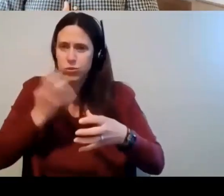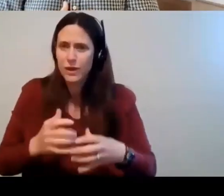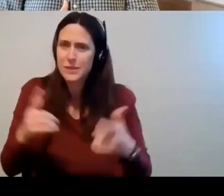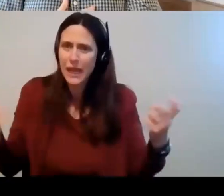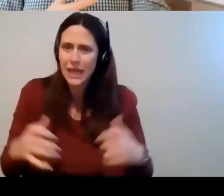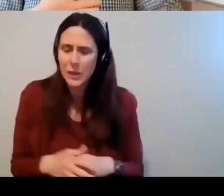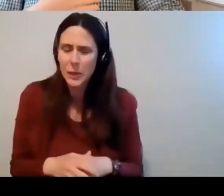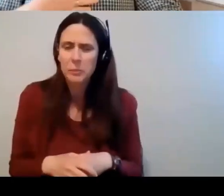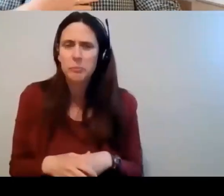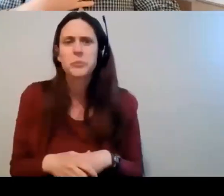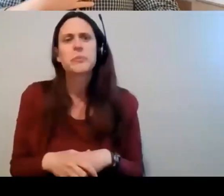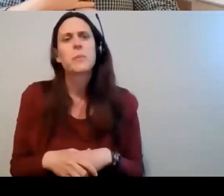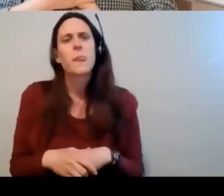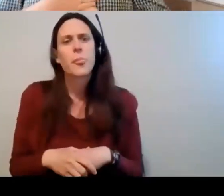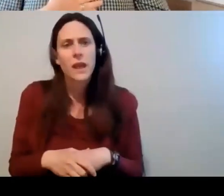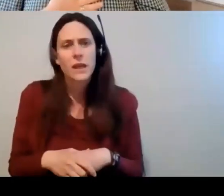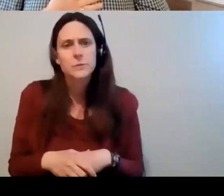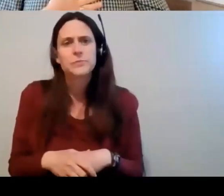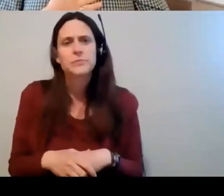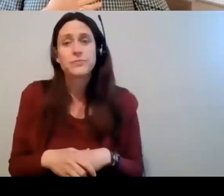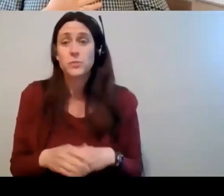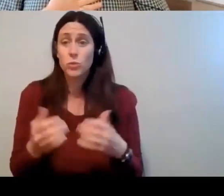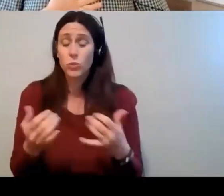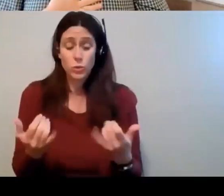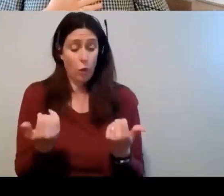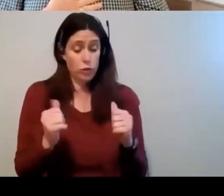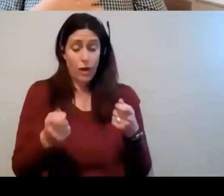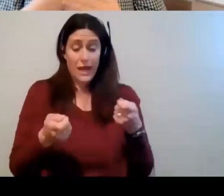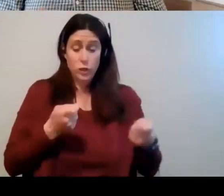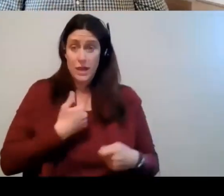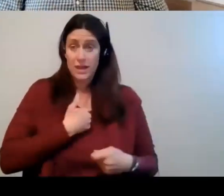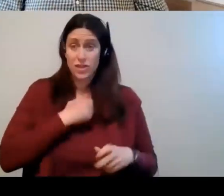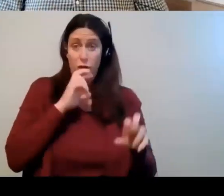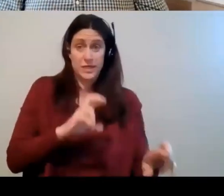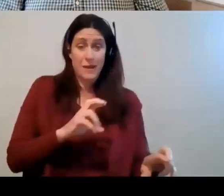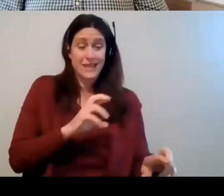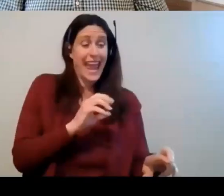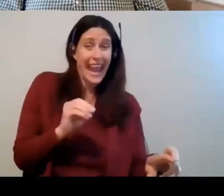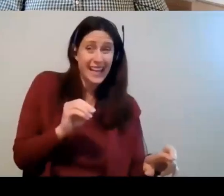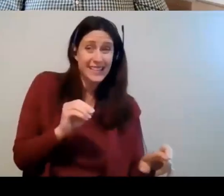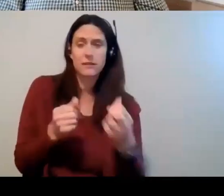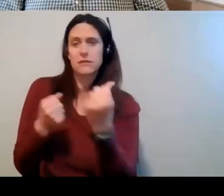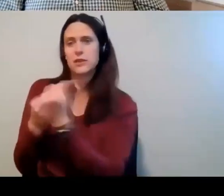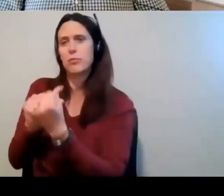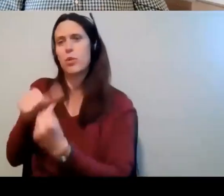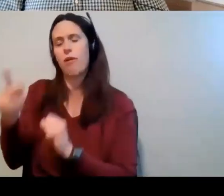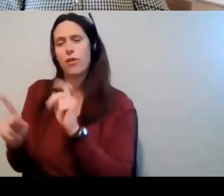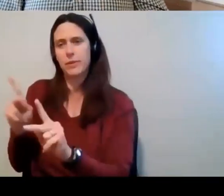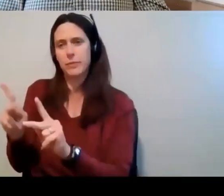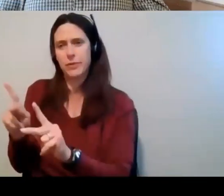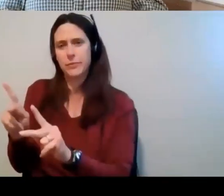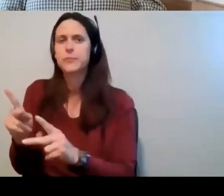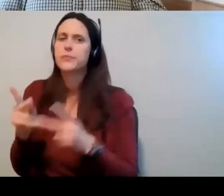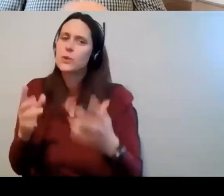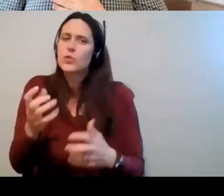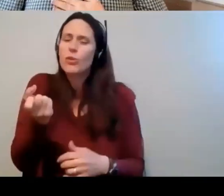When it comes to that, we are trying to manage our own responses as we try to support others. So that's one thing I want you to take from our